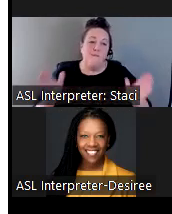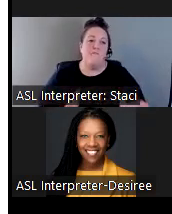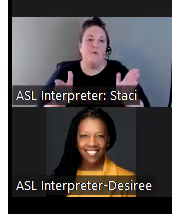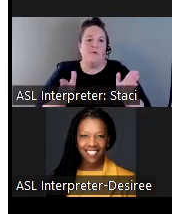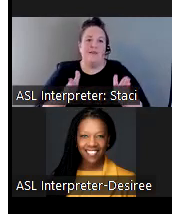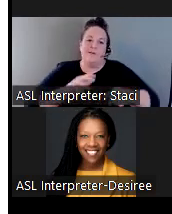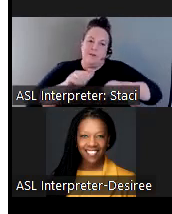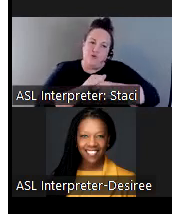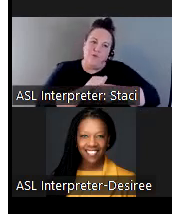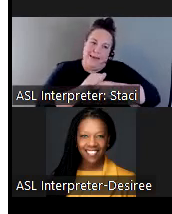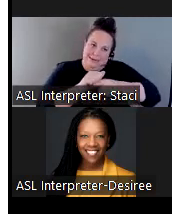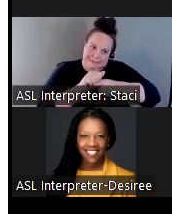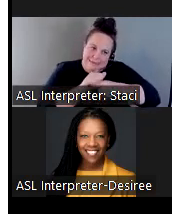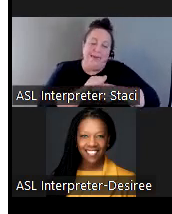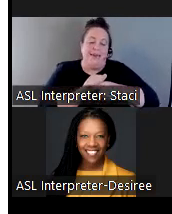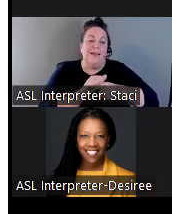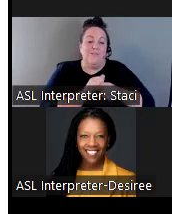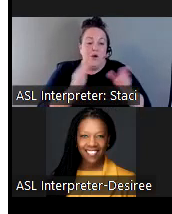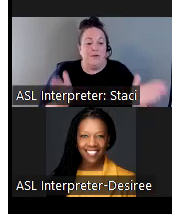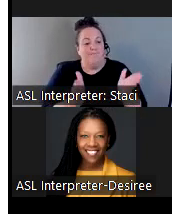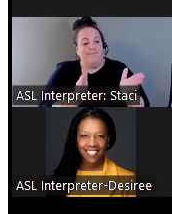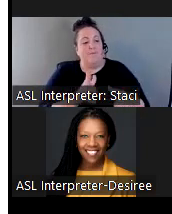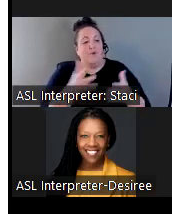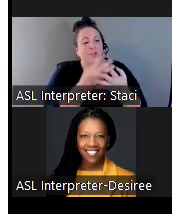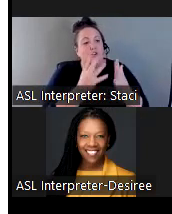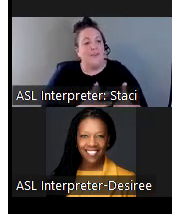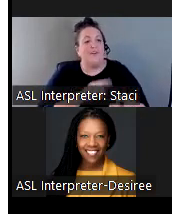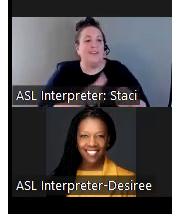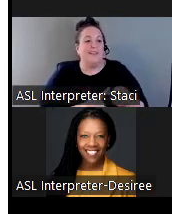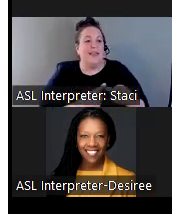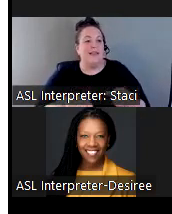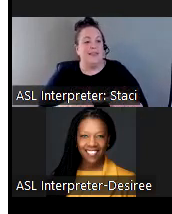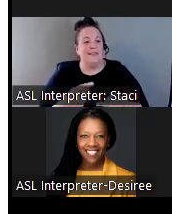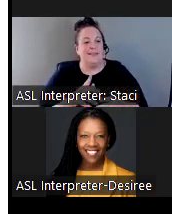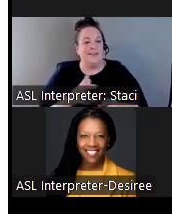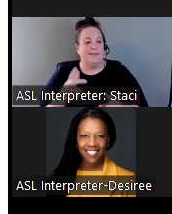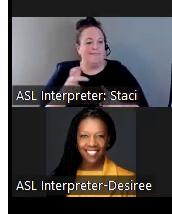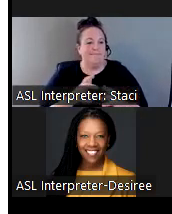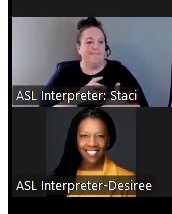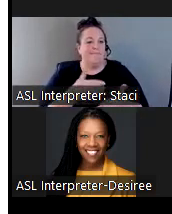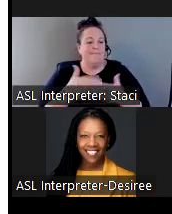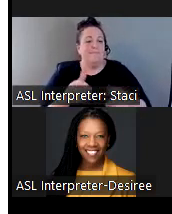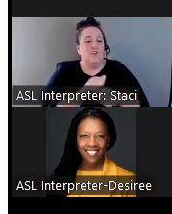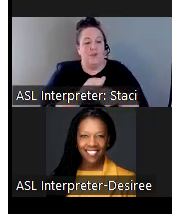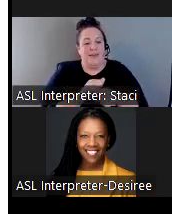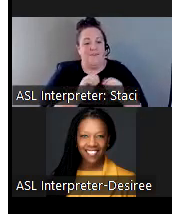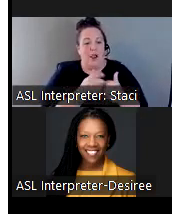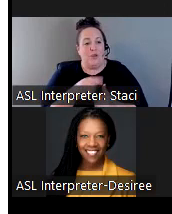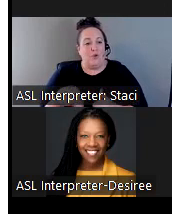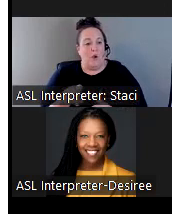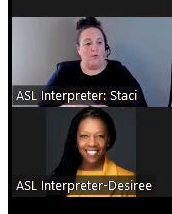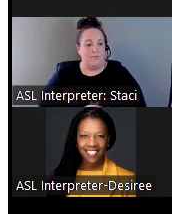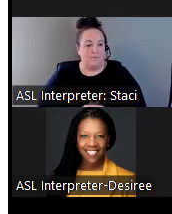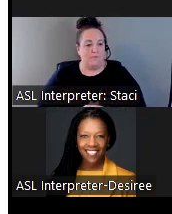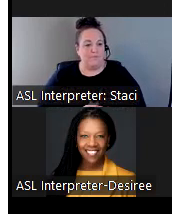training for those screeners, and certainly the NCHAM training is the way that we would direct you. Families